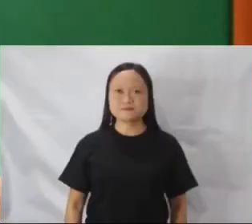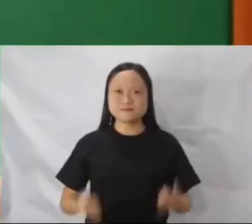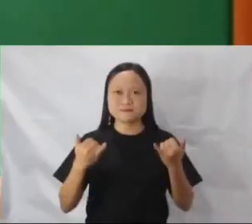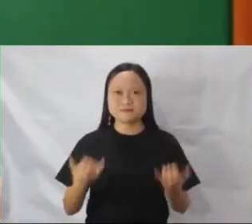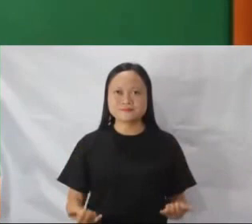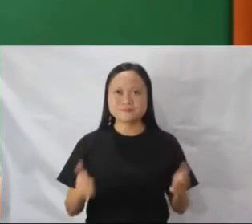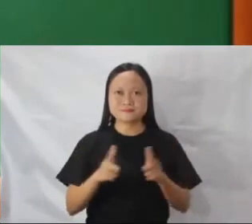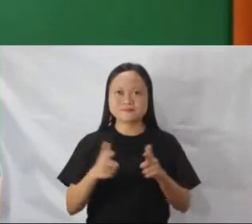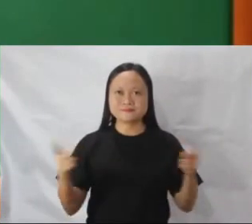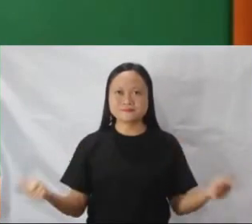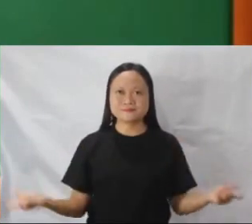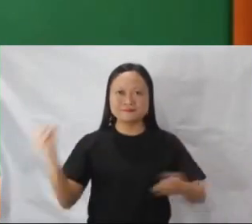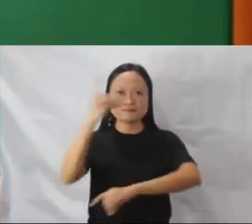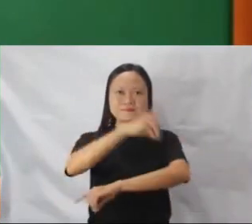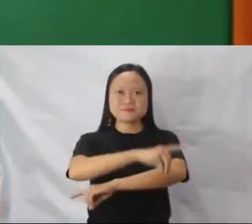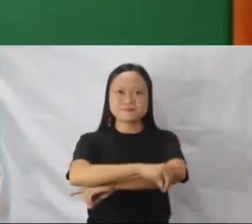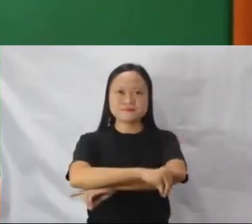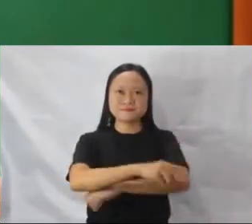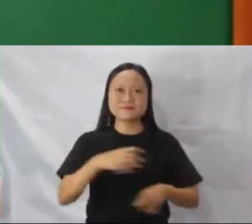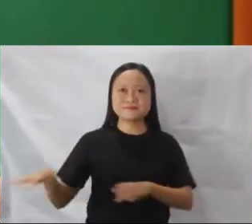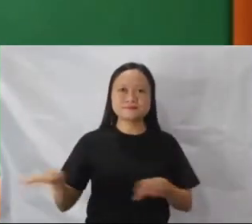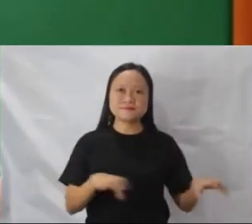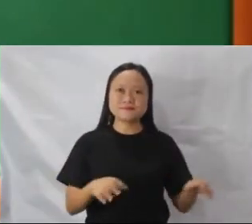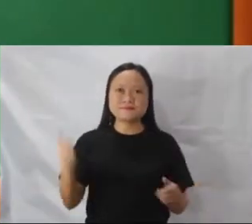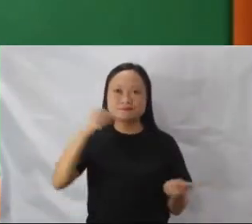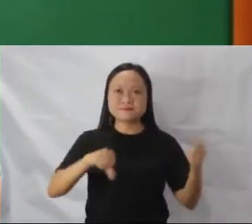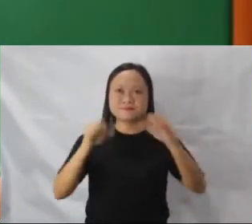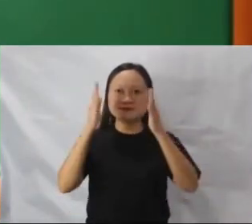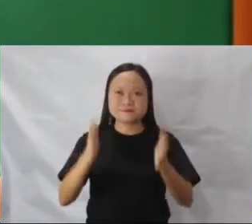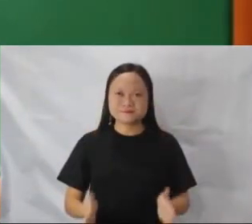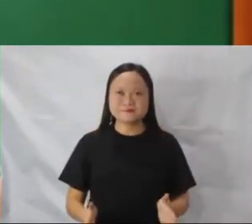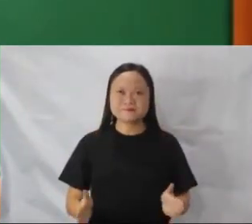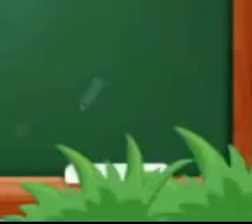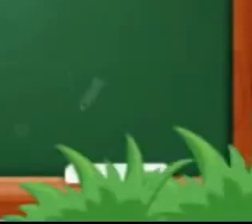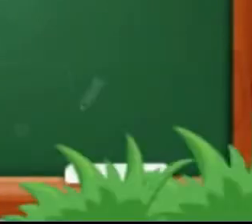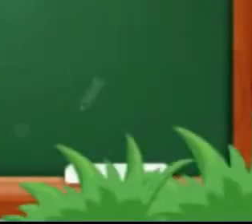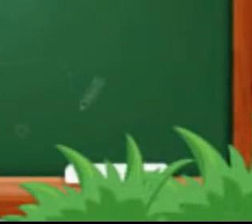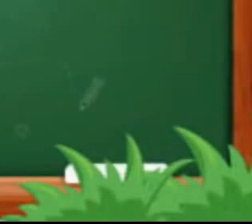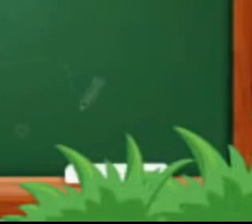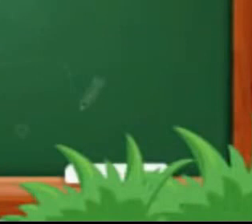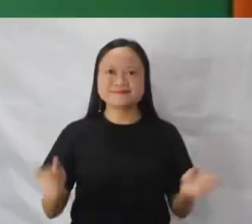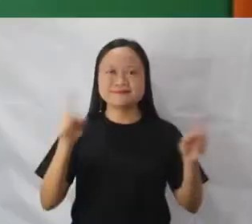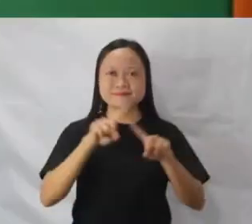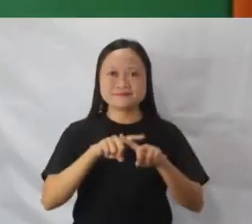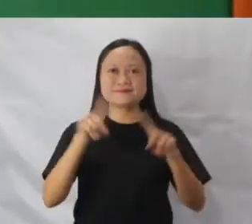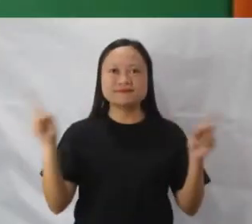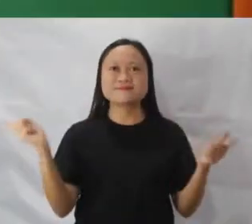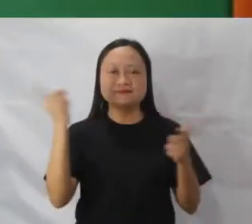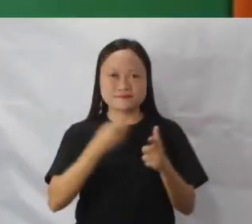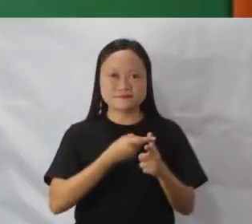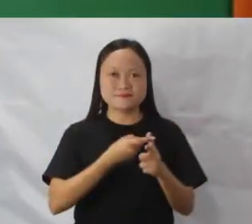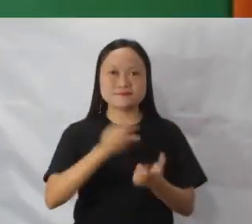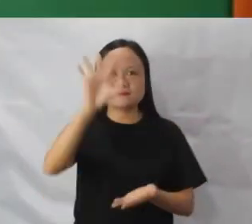Today is a great day where we will act as scientists! But